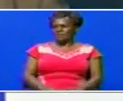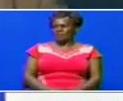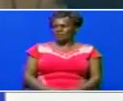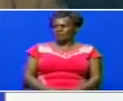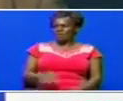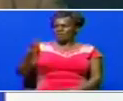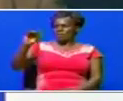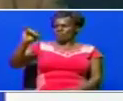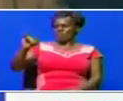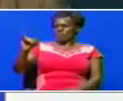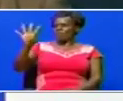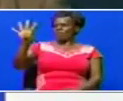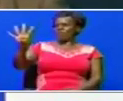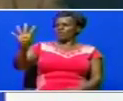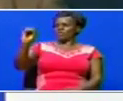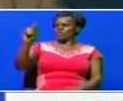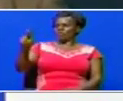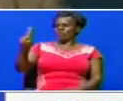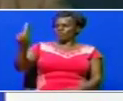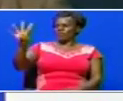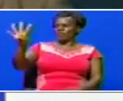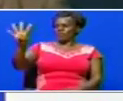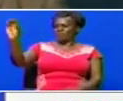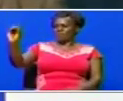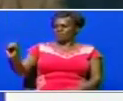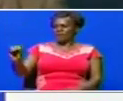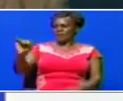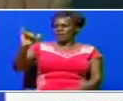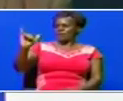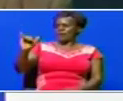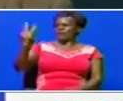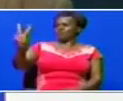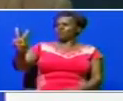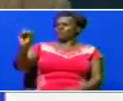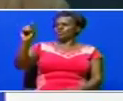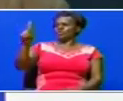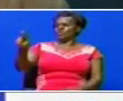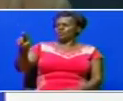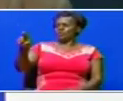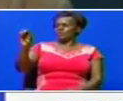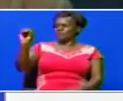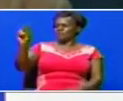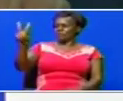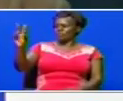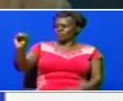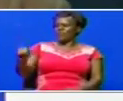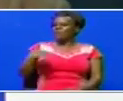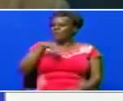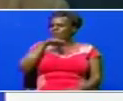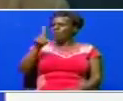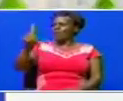Michael Maura, 4, 0.14%. Joseph Nyaga, 2, 0.07%. Raila